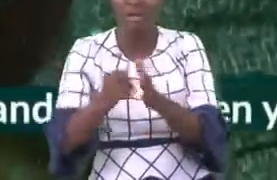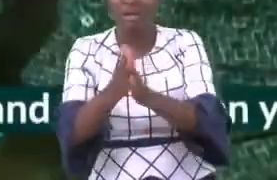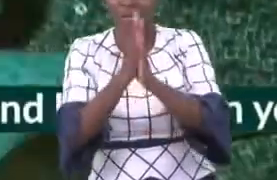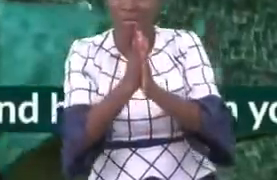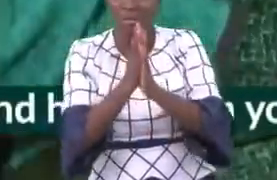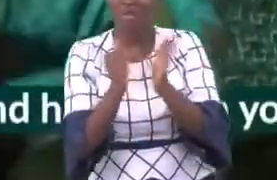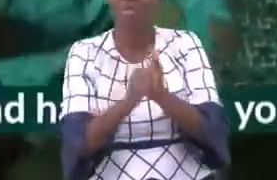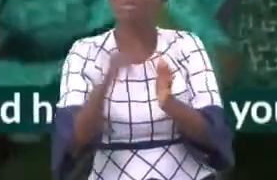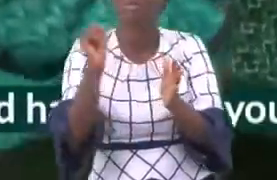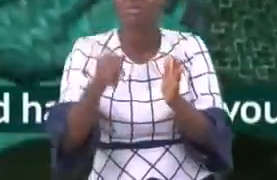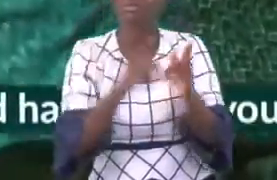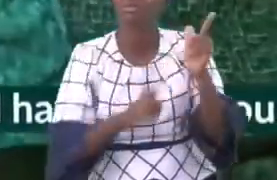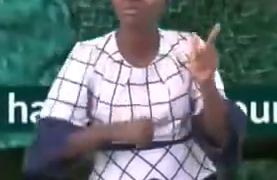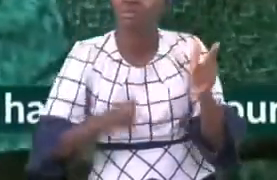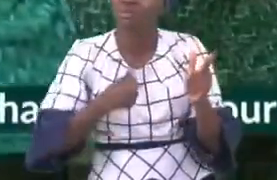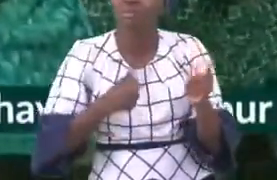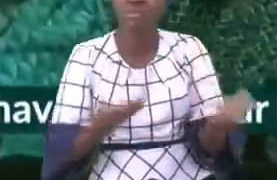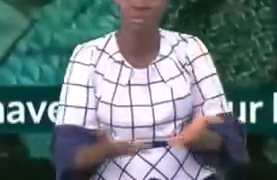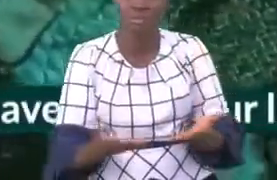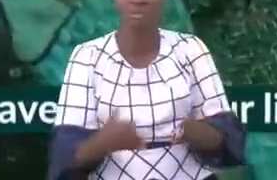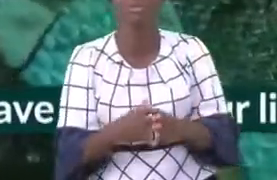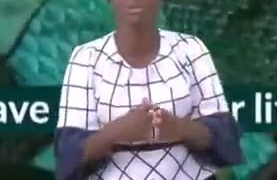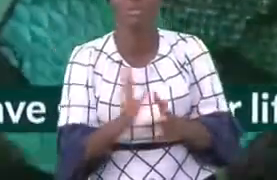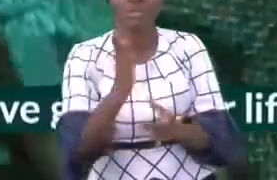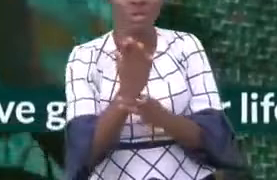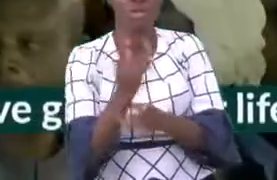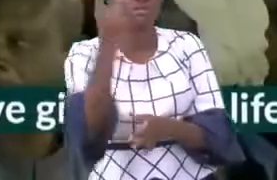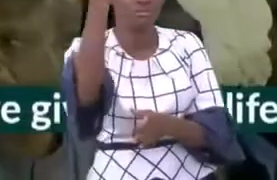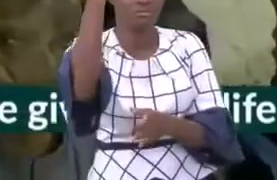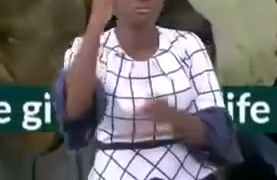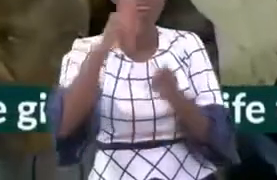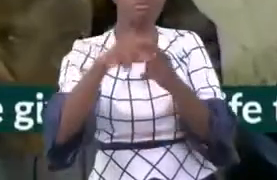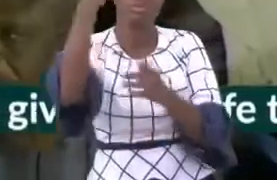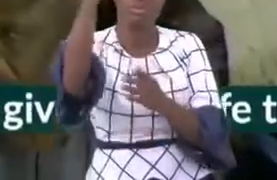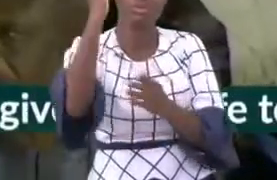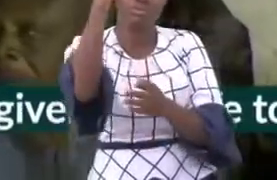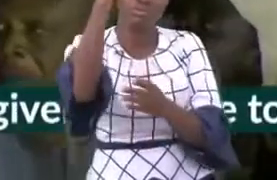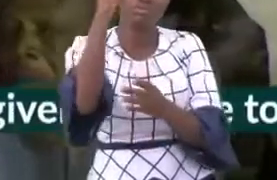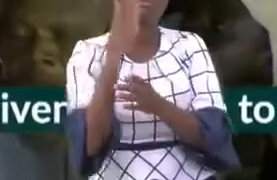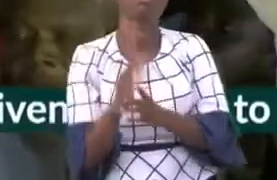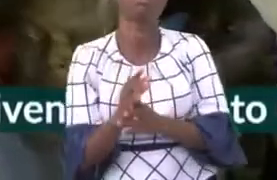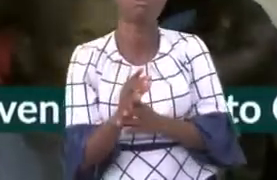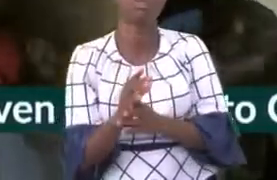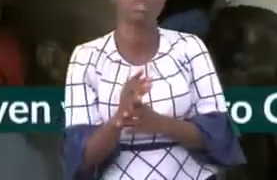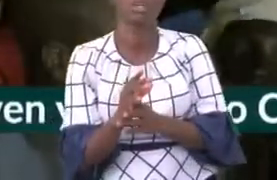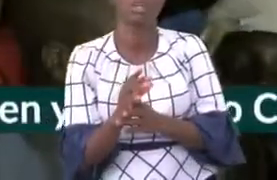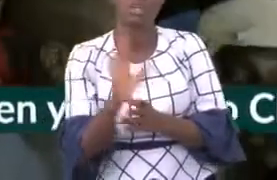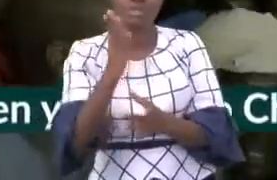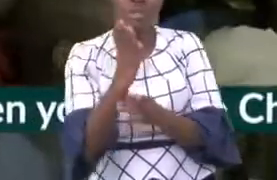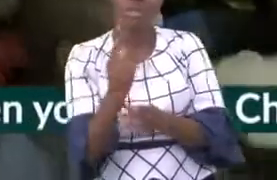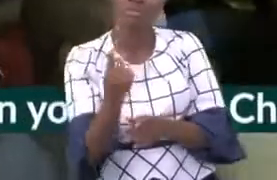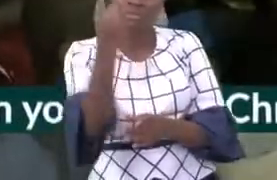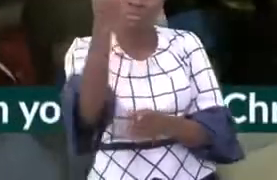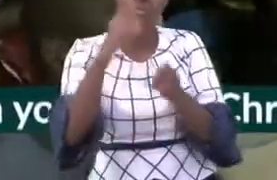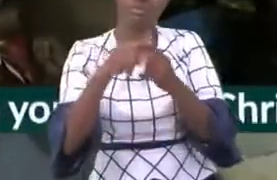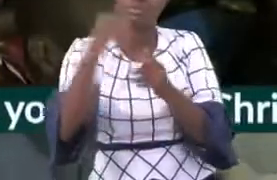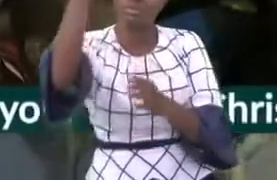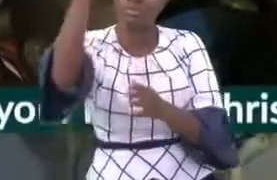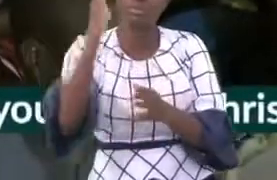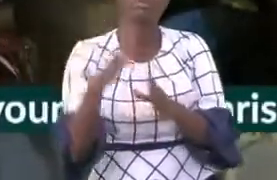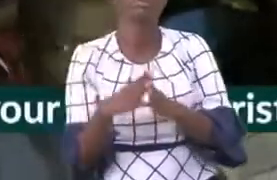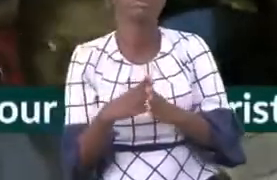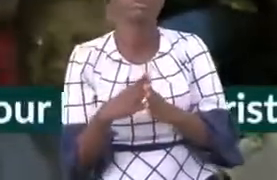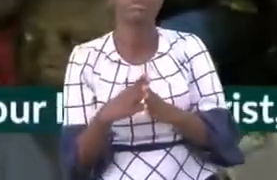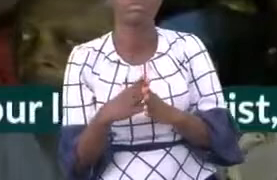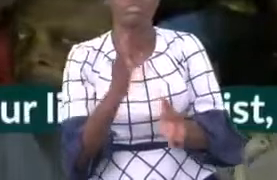you. Over the radio, you raise up your hand, you stand up. On the television, you are there, you are watching by television.